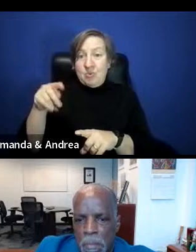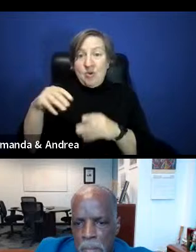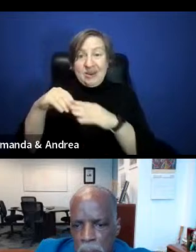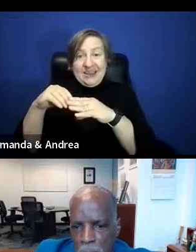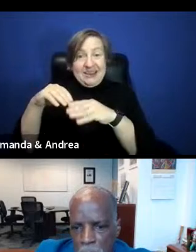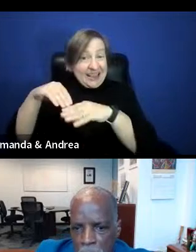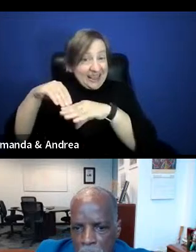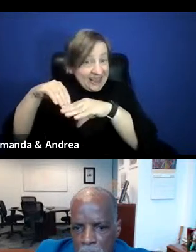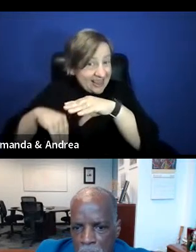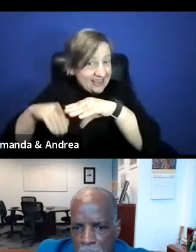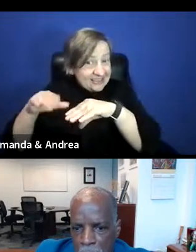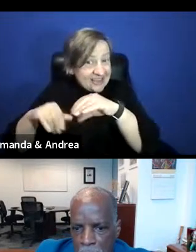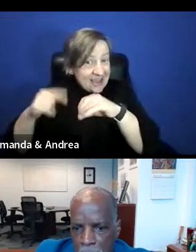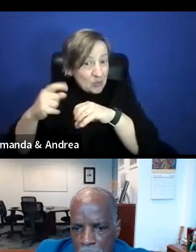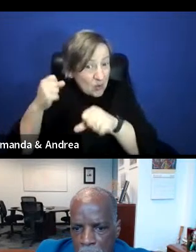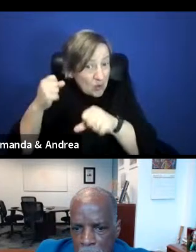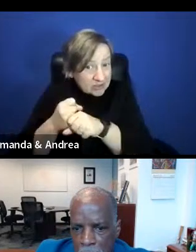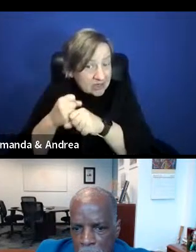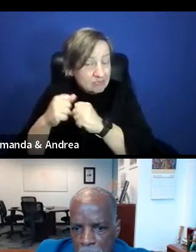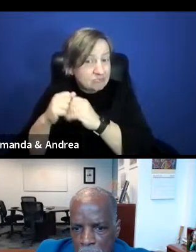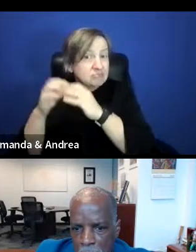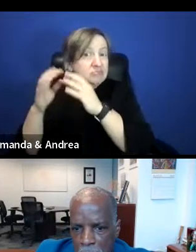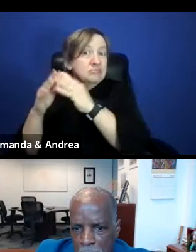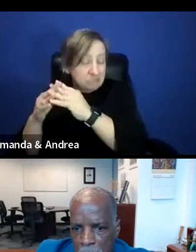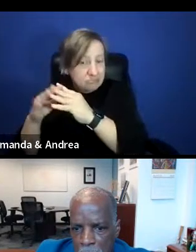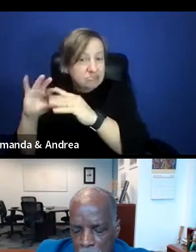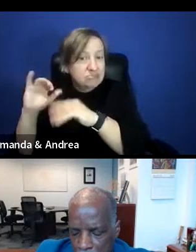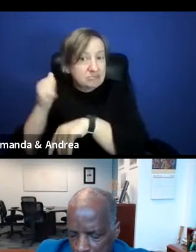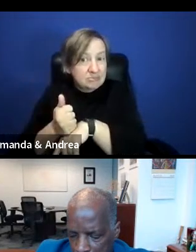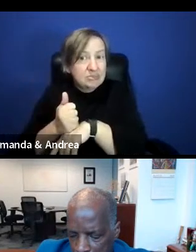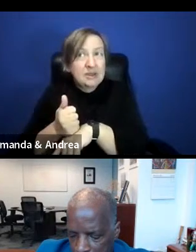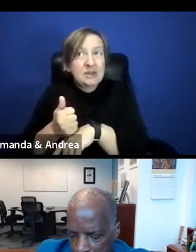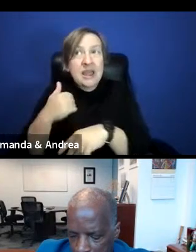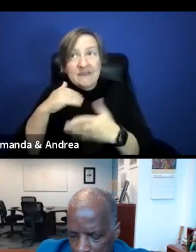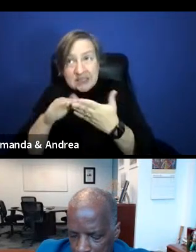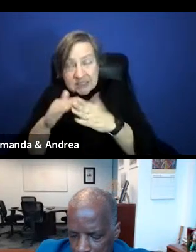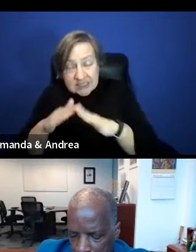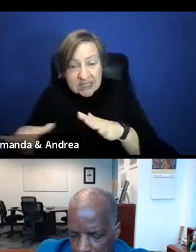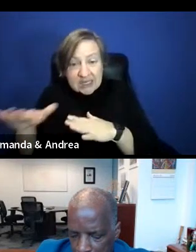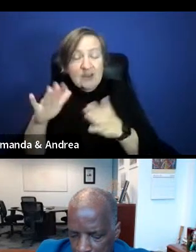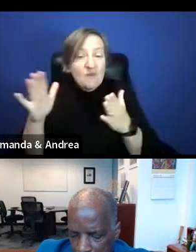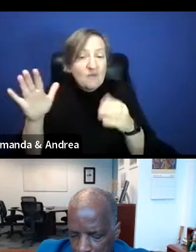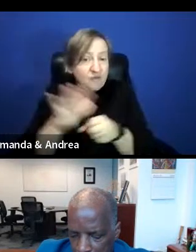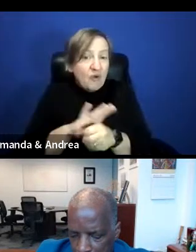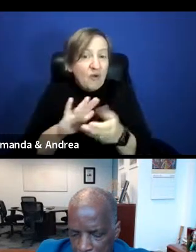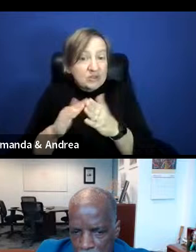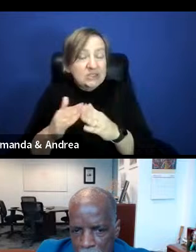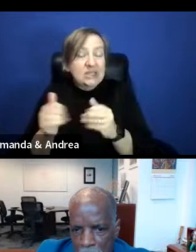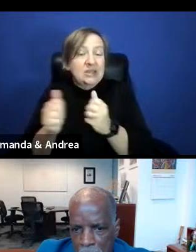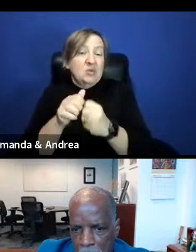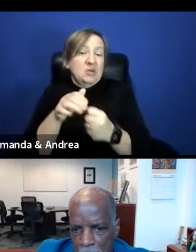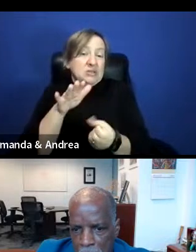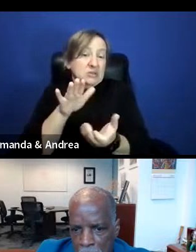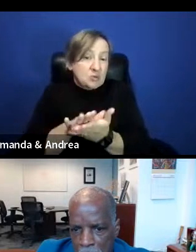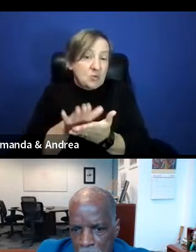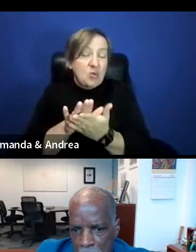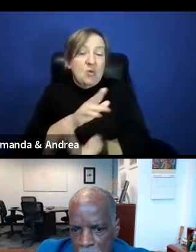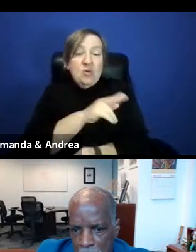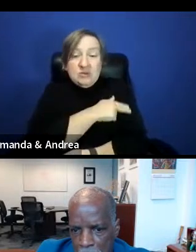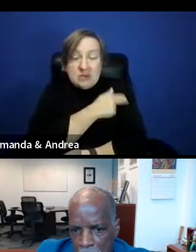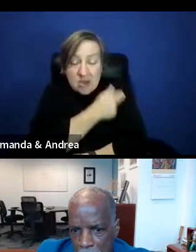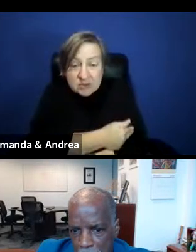year, and have a city, a complete city with schools,